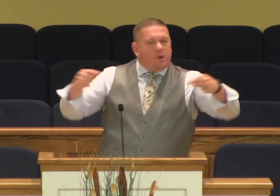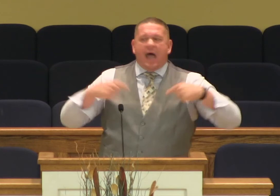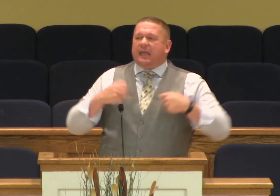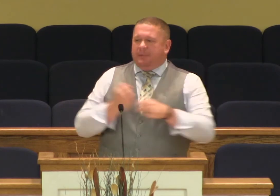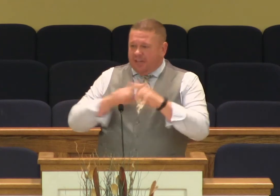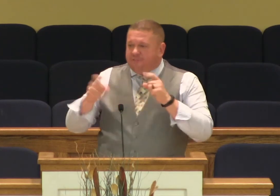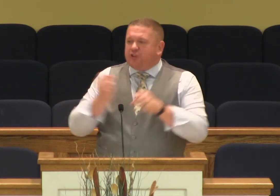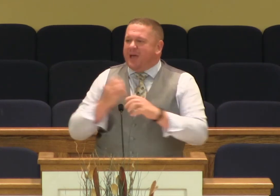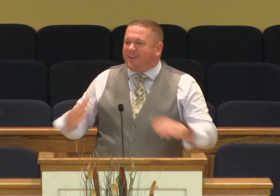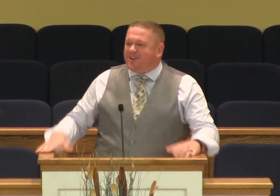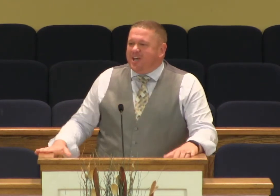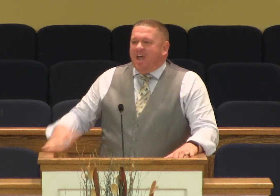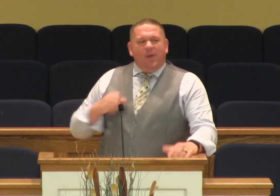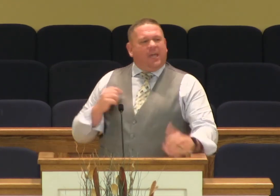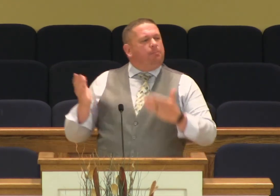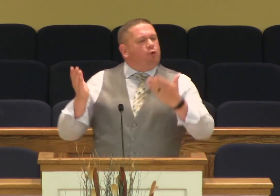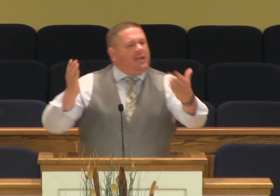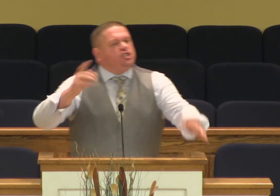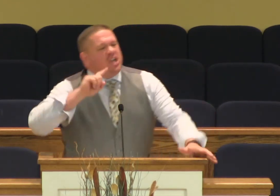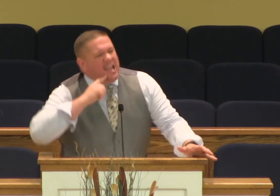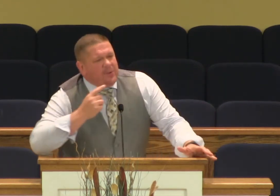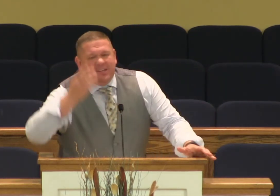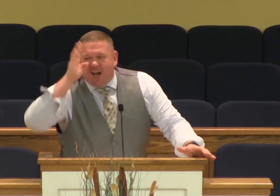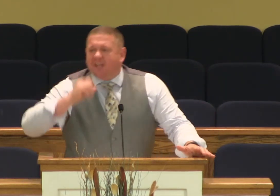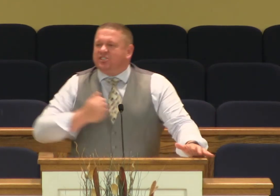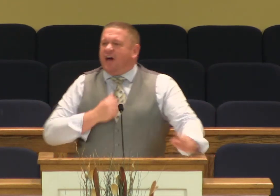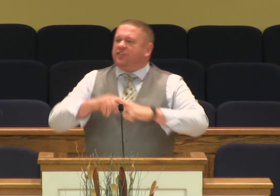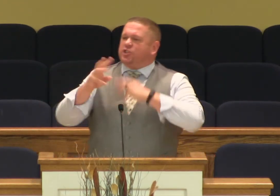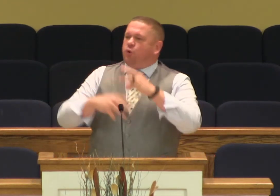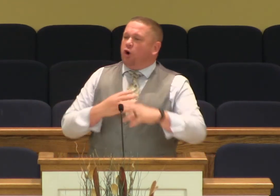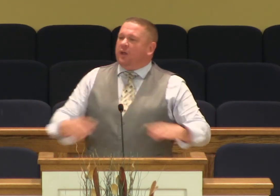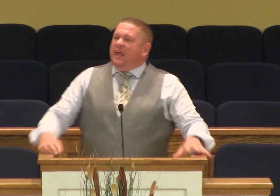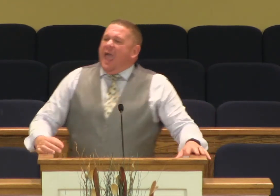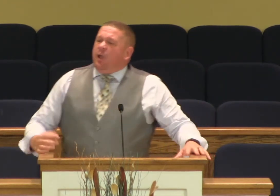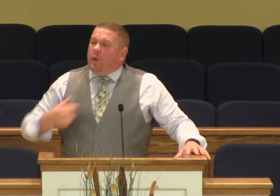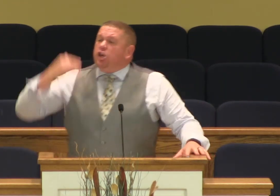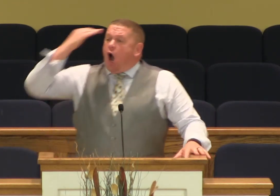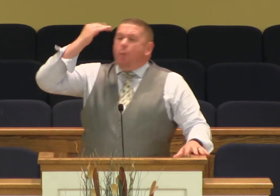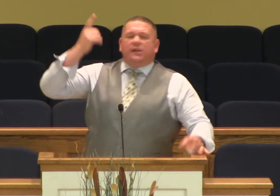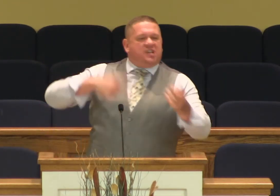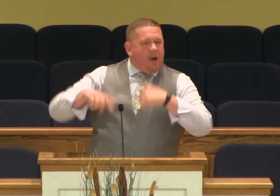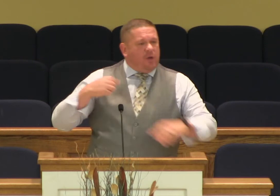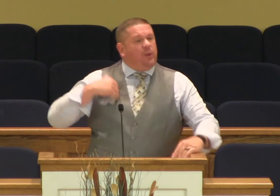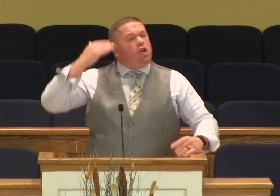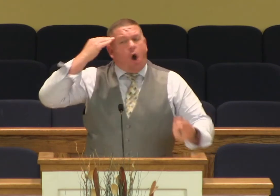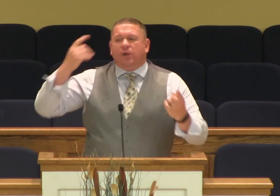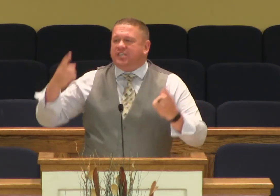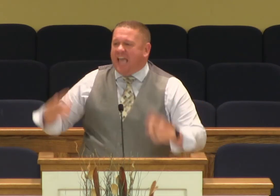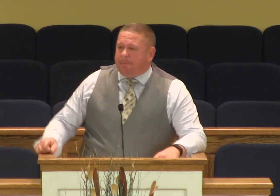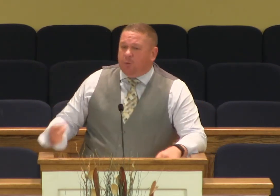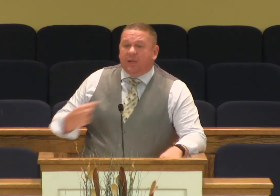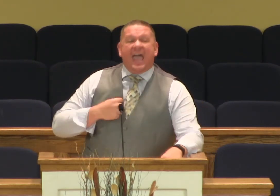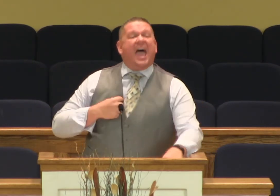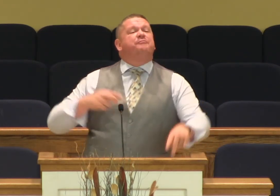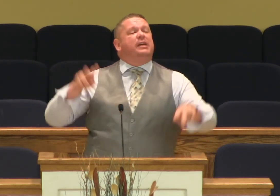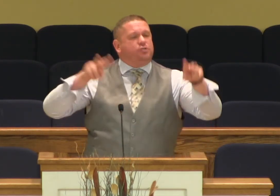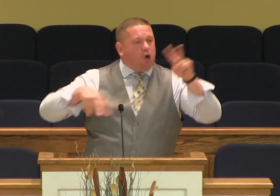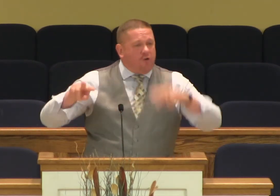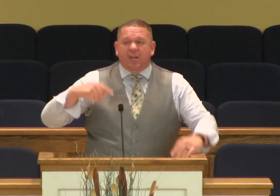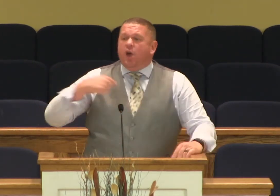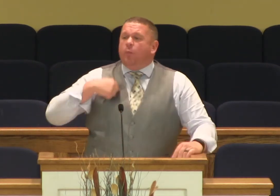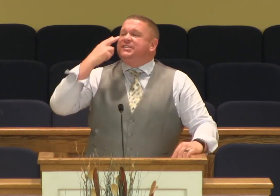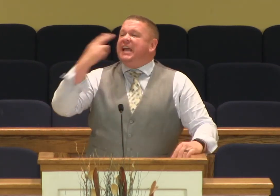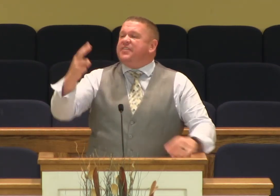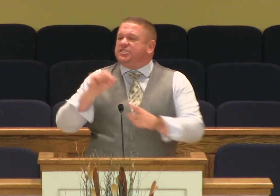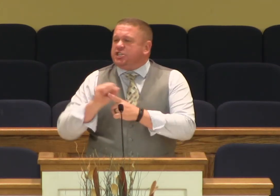but you and I can be the difference makers. We can bring genuine God's love to this world. Hey, we know what's coming. We know what's happening. We have been